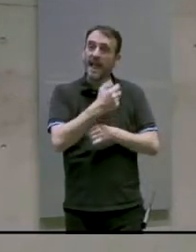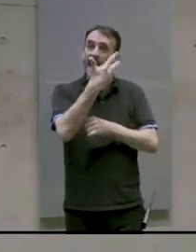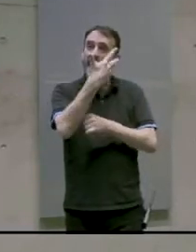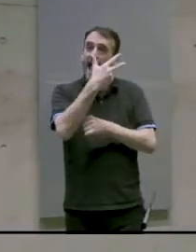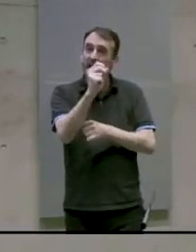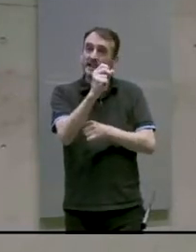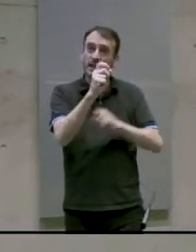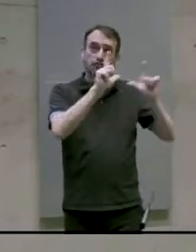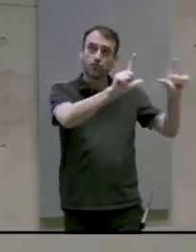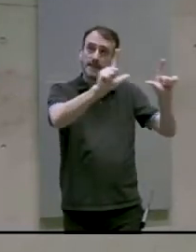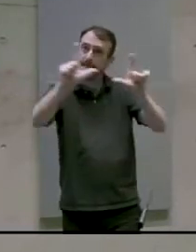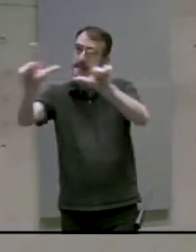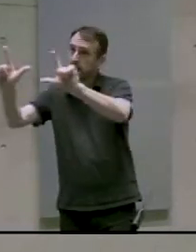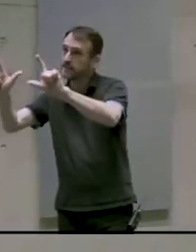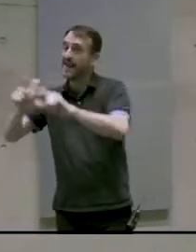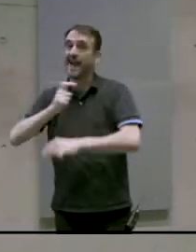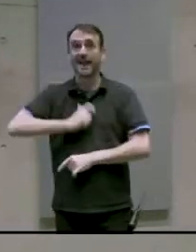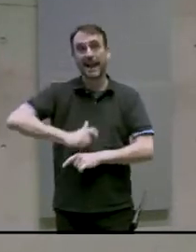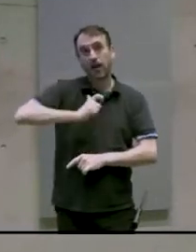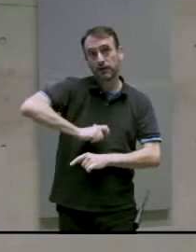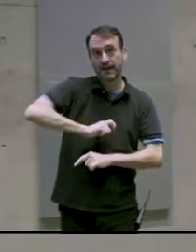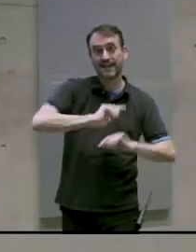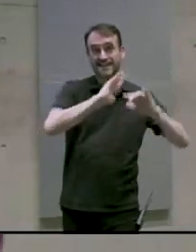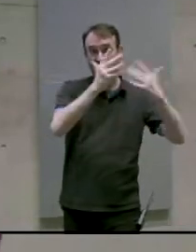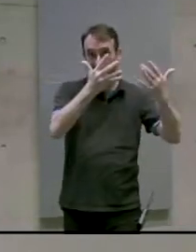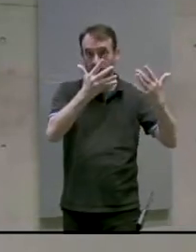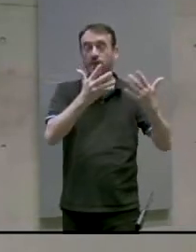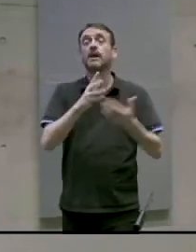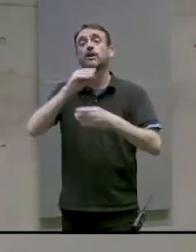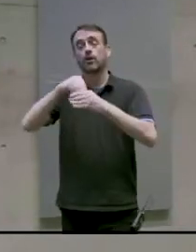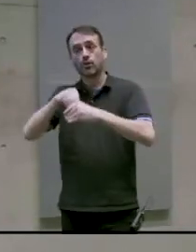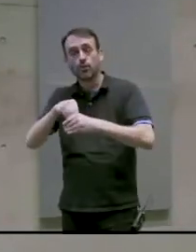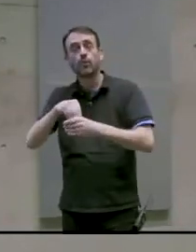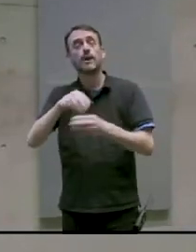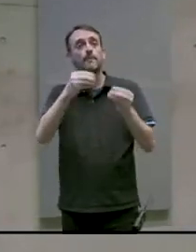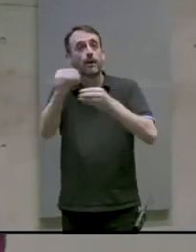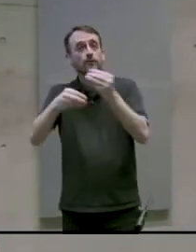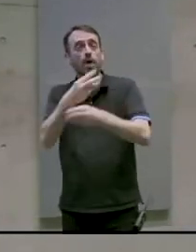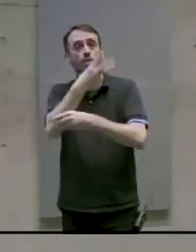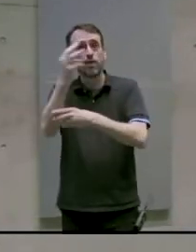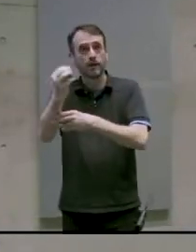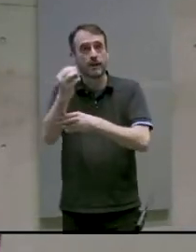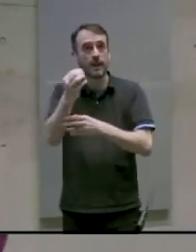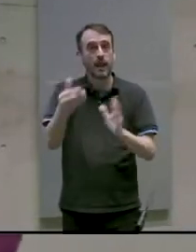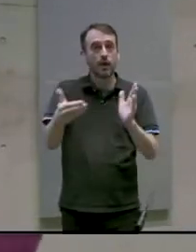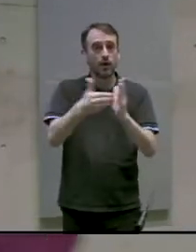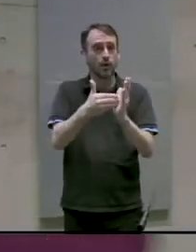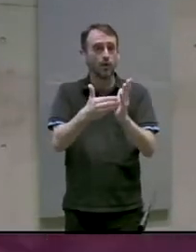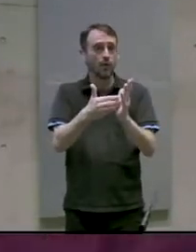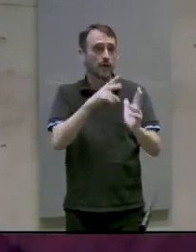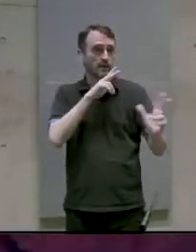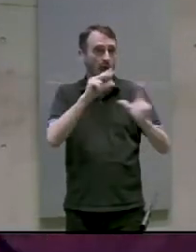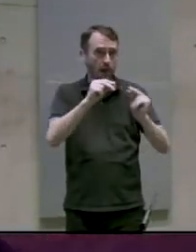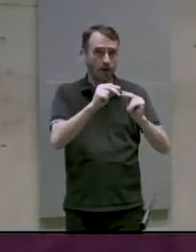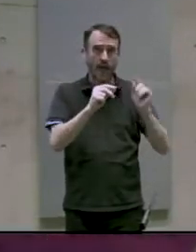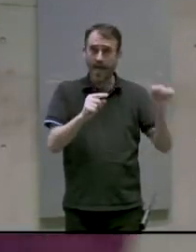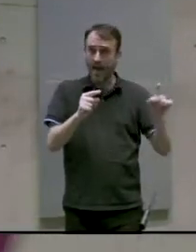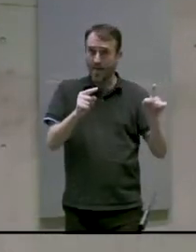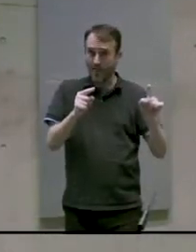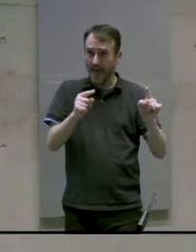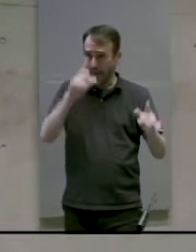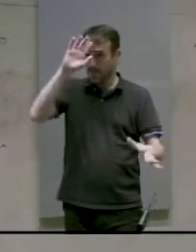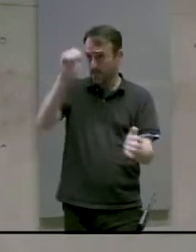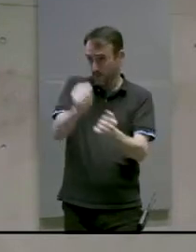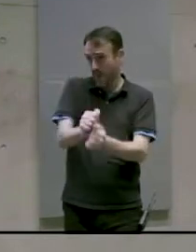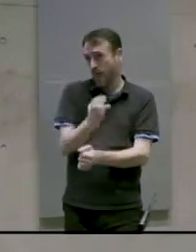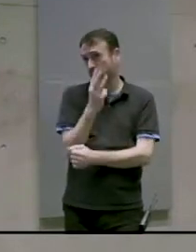10 characters, and we tried to aim for about 30 puzzles with dialogue. And if you try and work out how that fits in 34K,